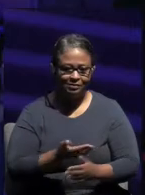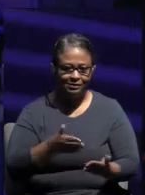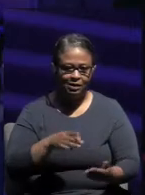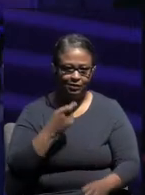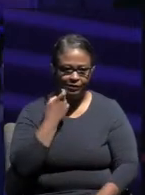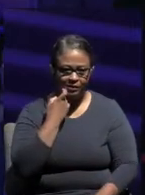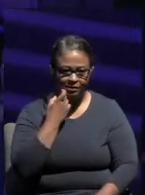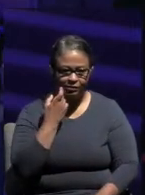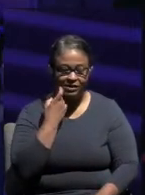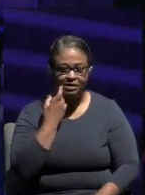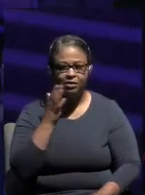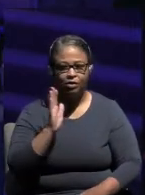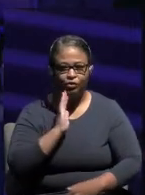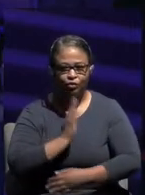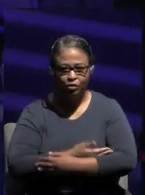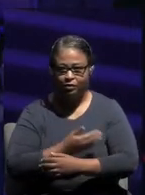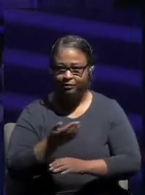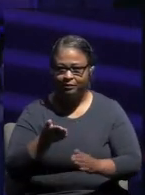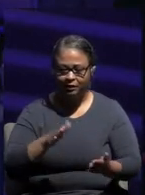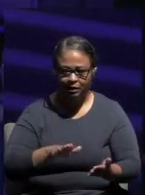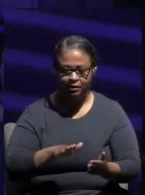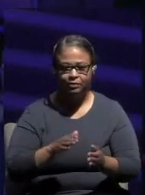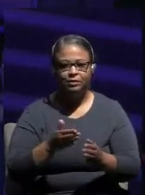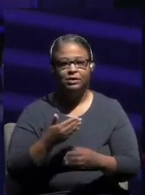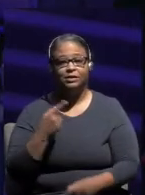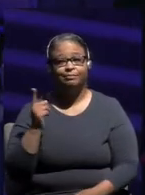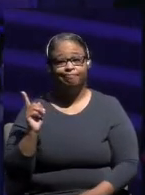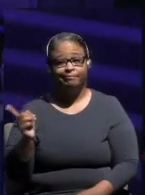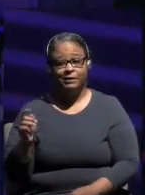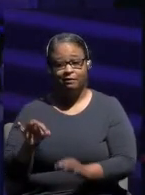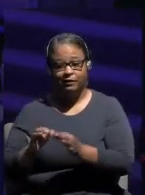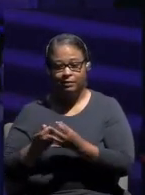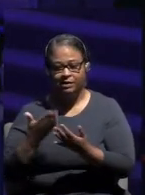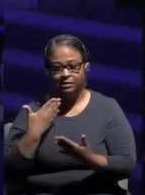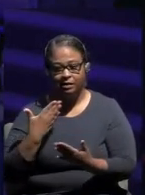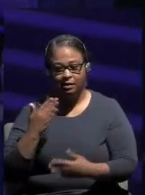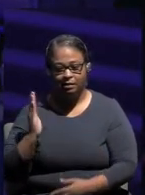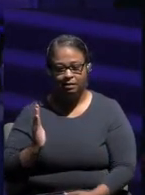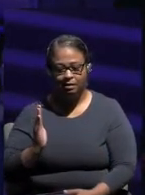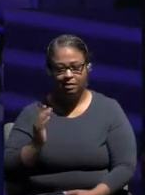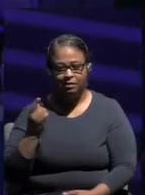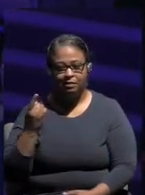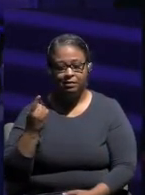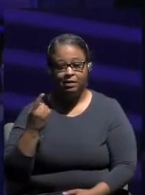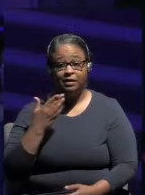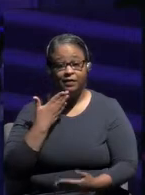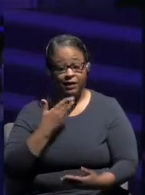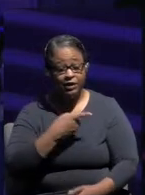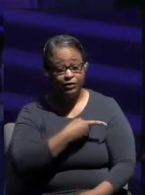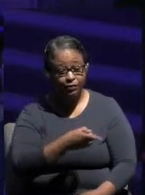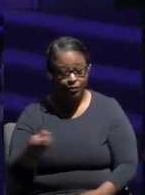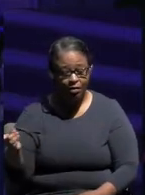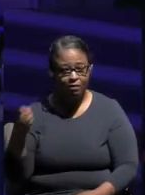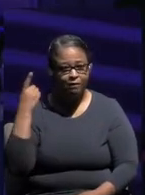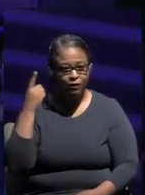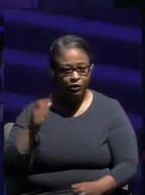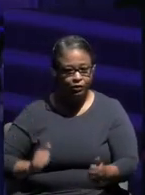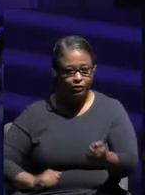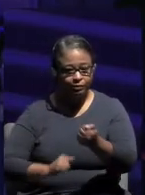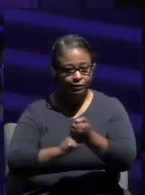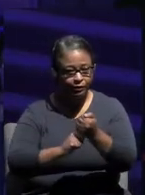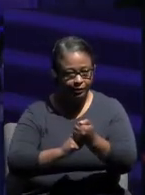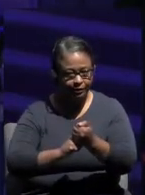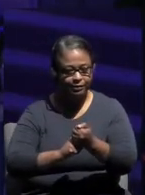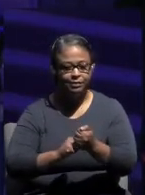family, as they will always have to handle the burden and the transition of